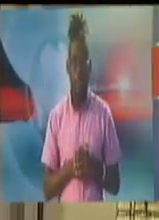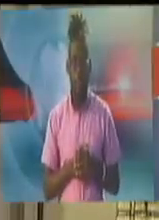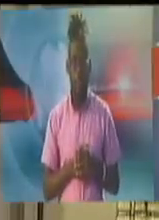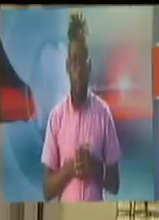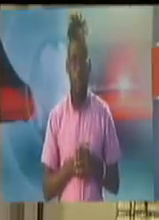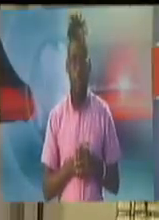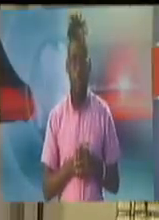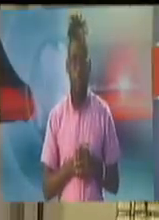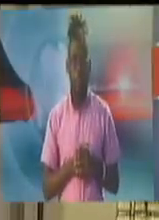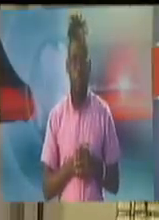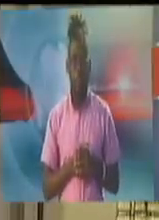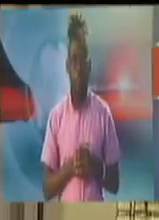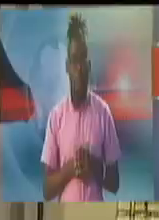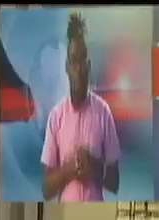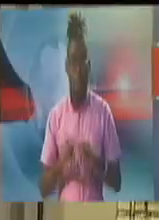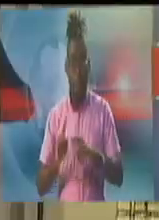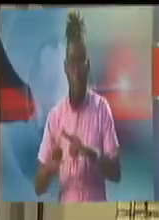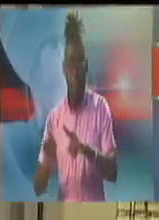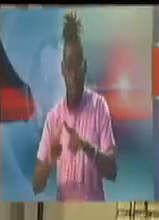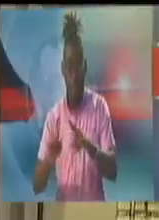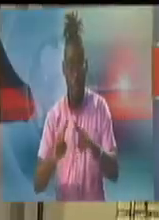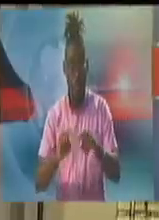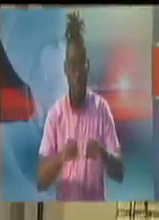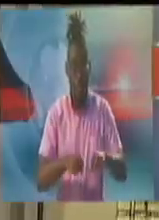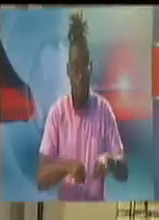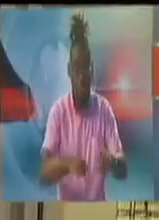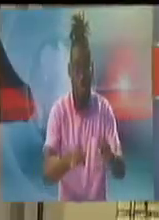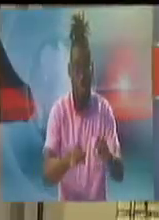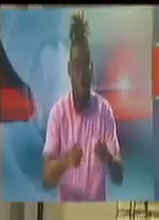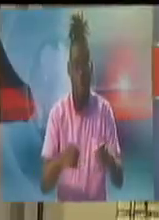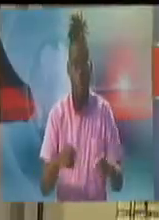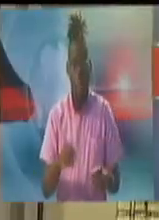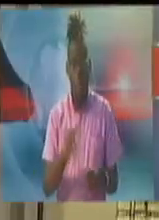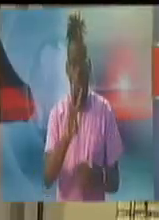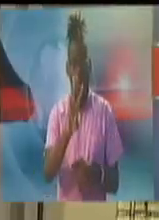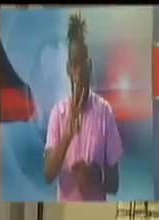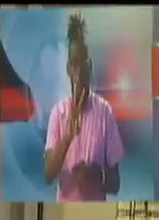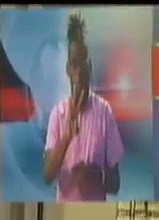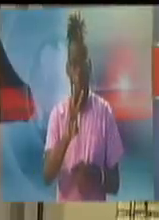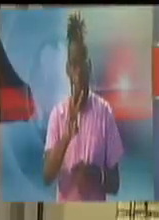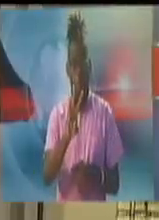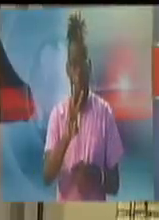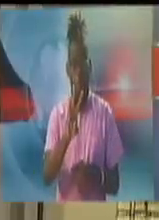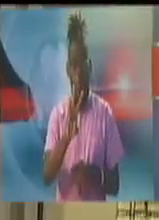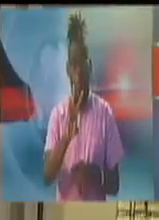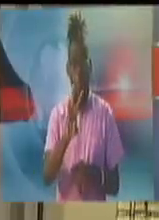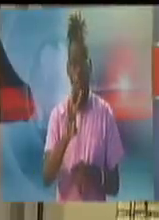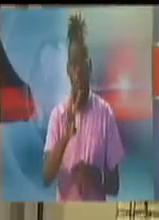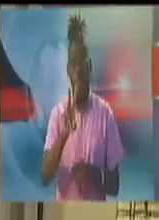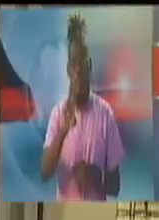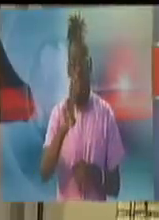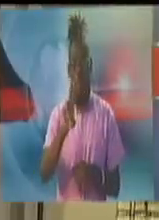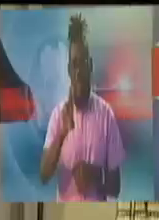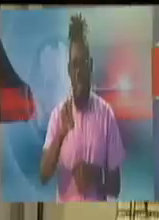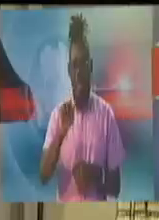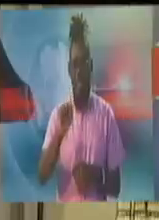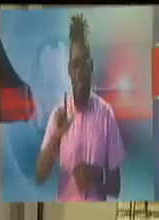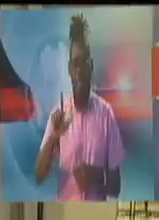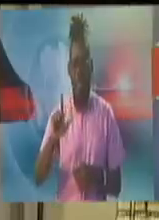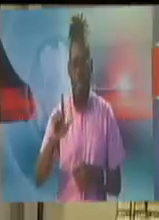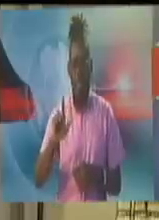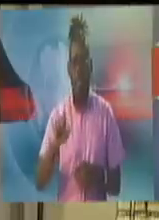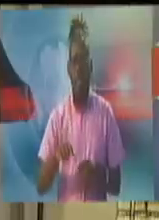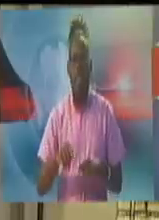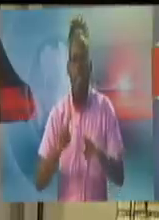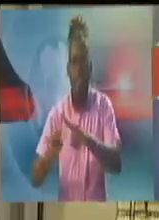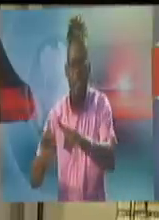Road, Sahadine Trace, Wallenville, Little Coro Road, San Luis Road. Under, would